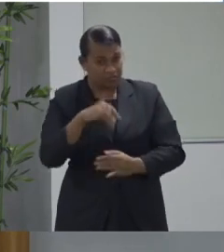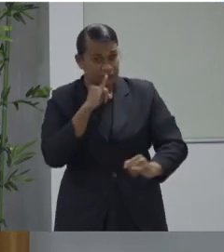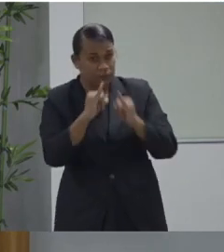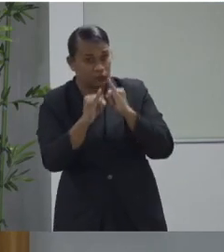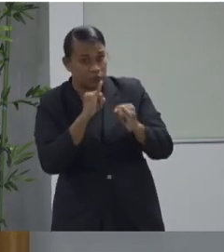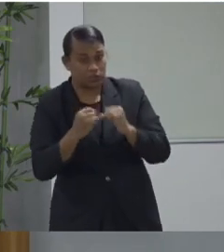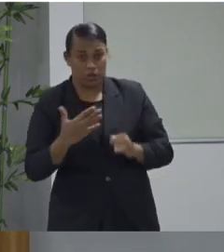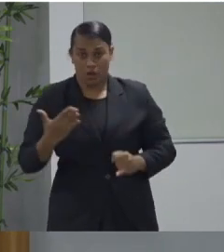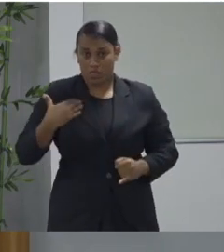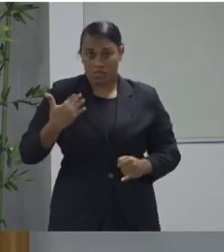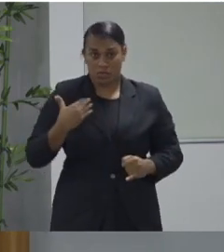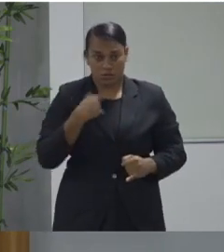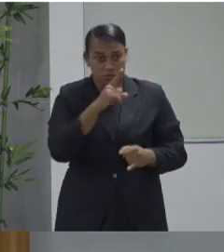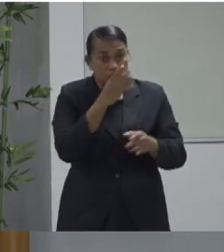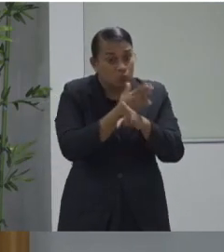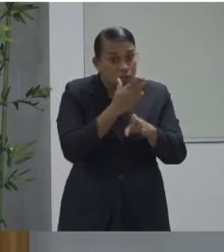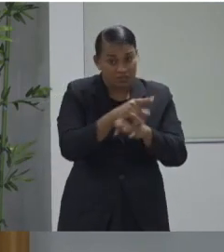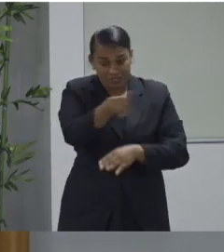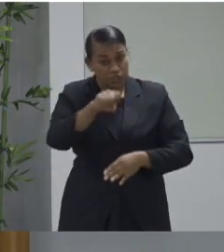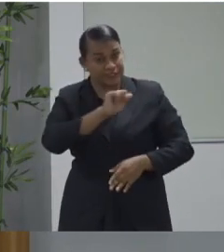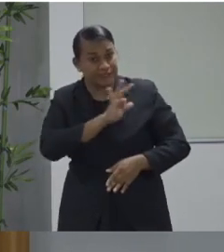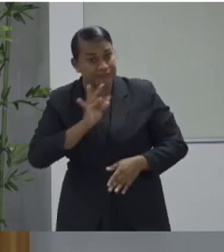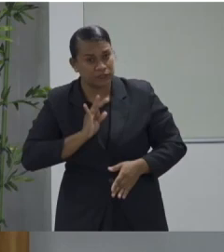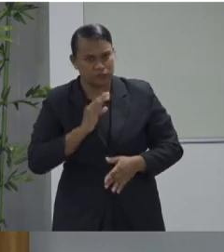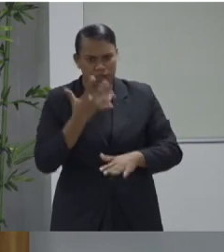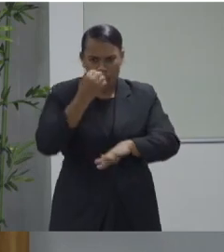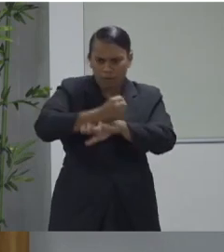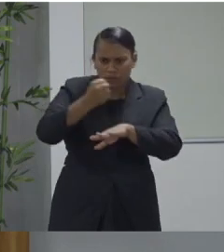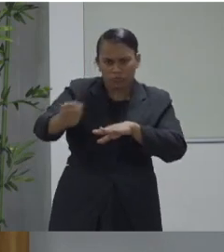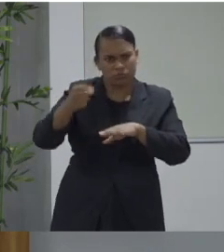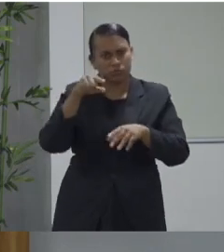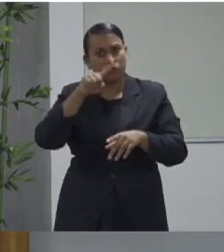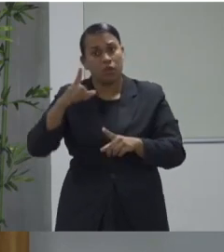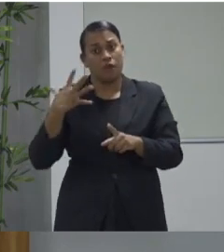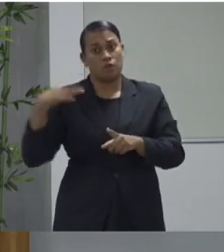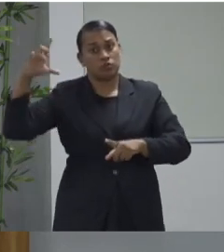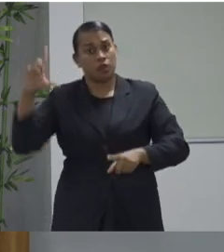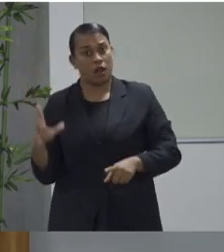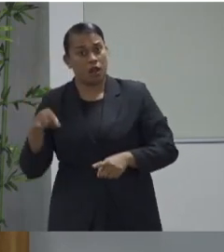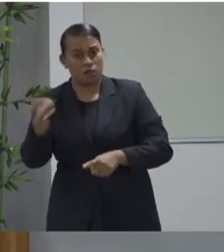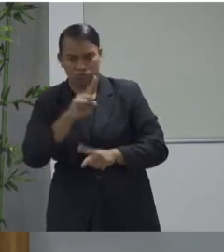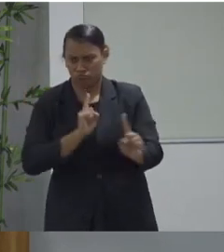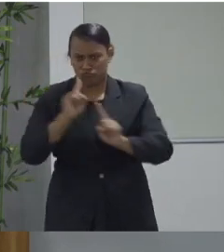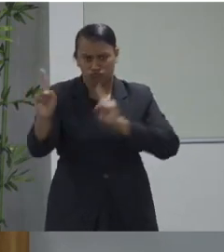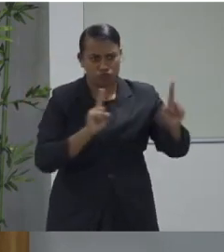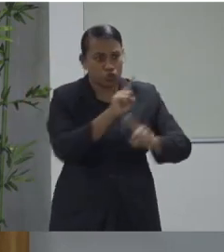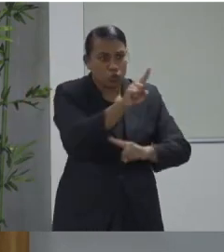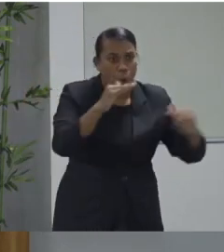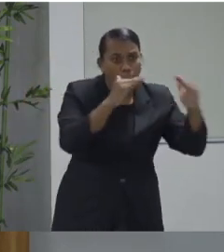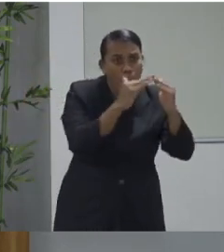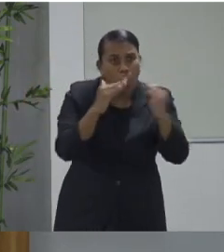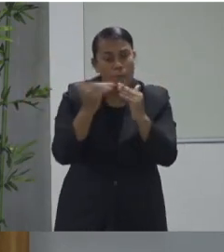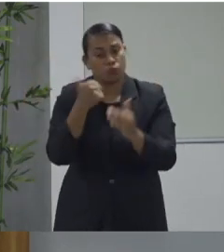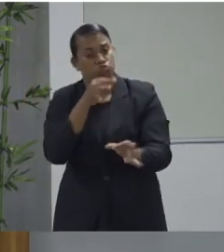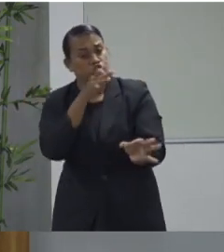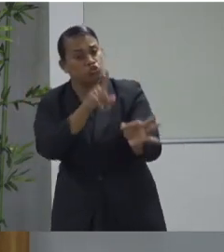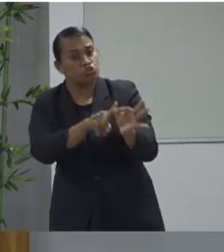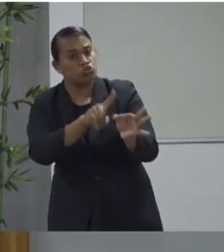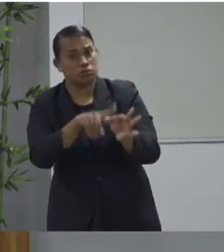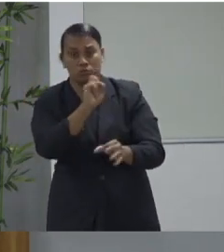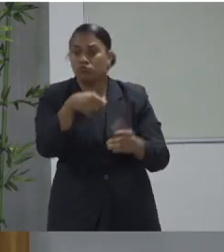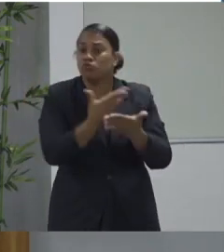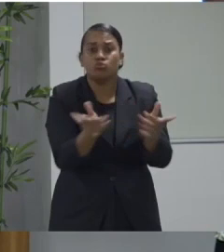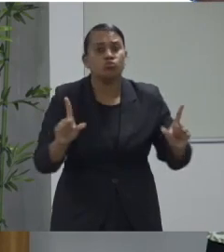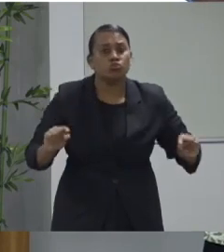health worker or a government official or anyone who's coming to ask questions of you in relation to